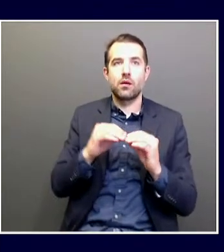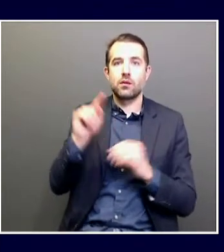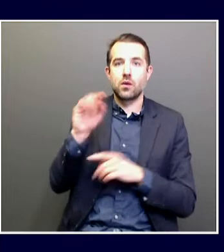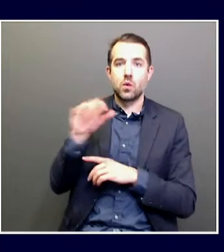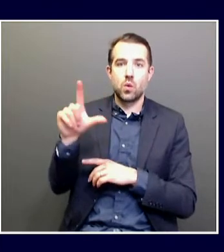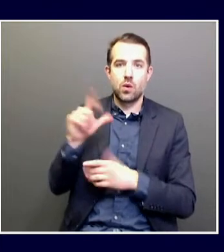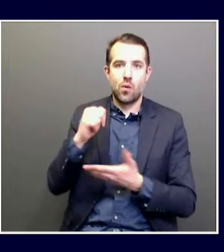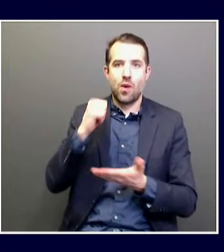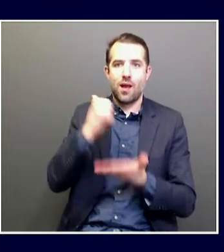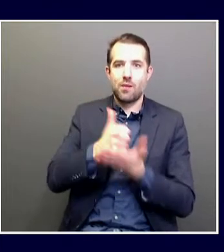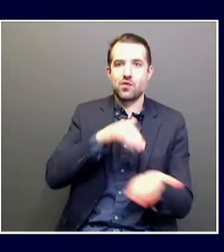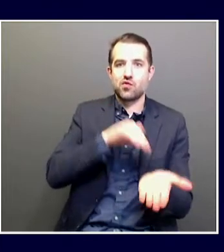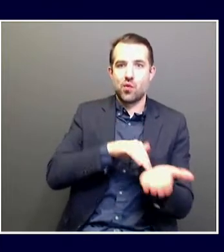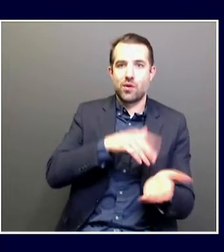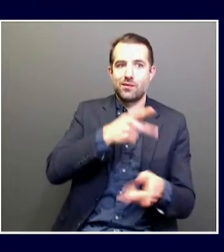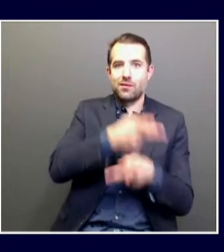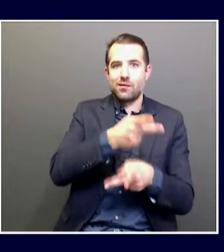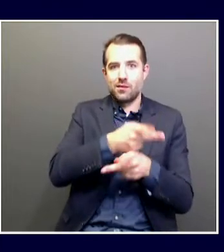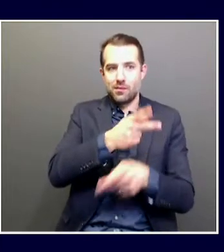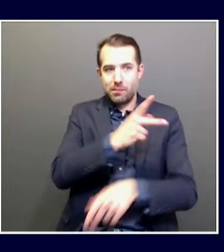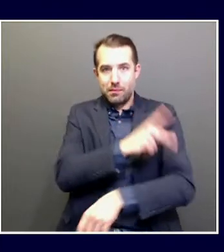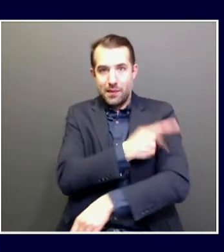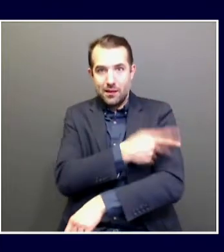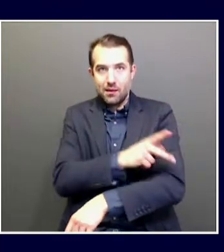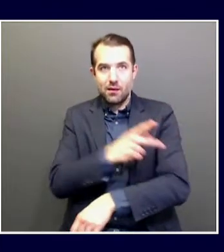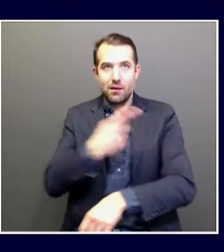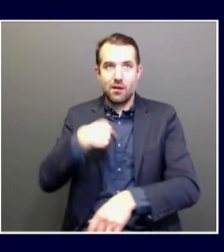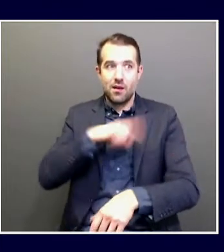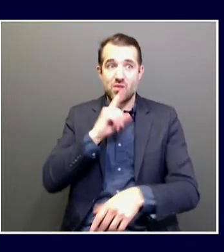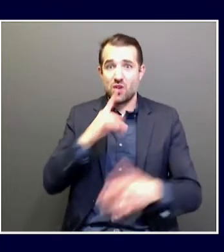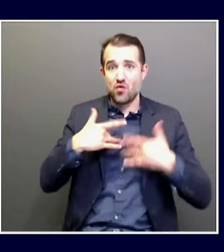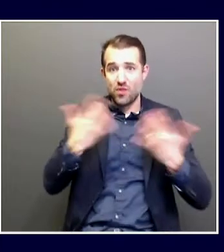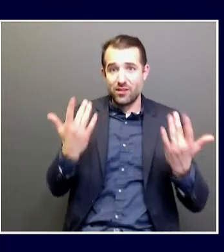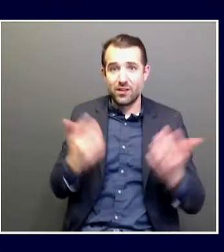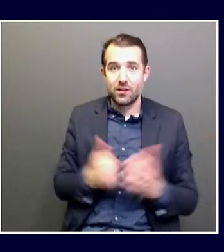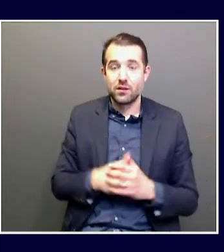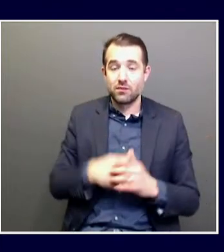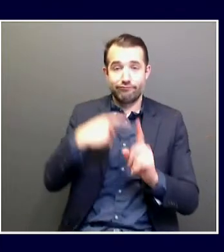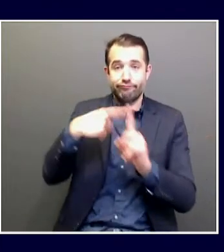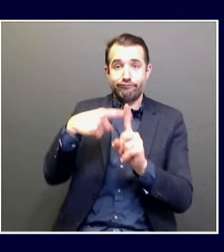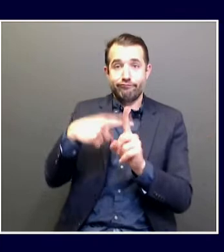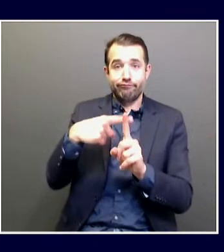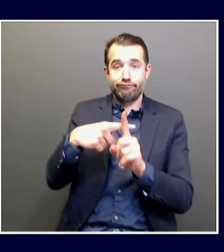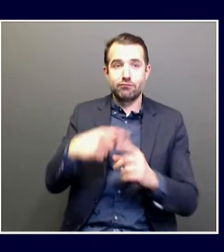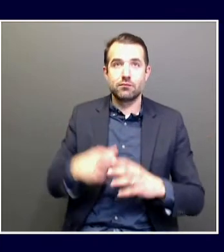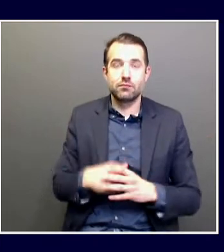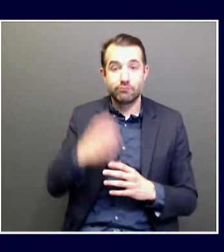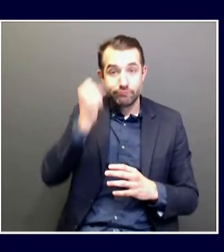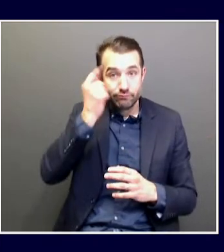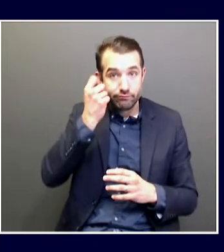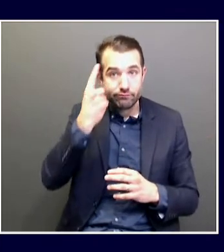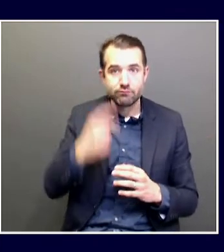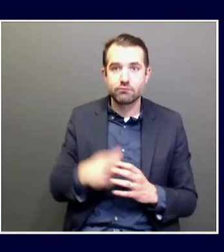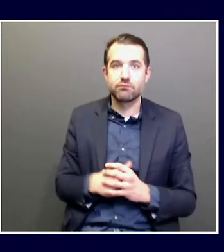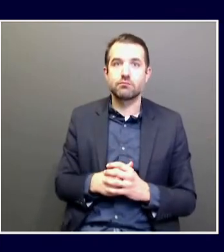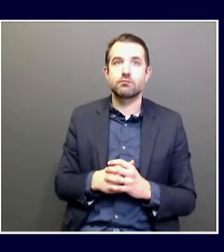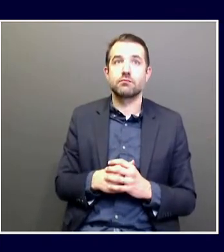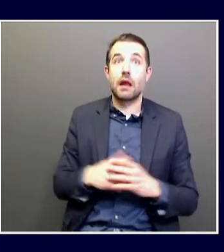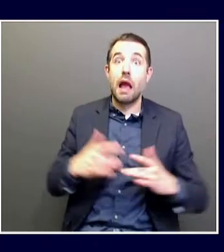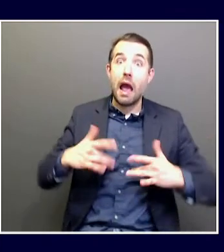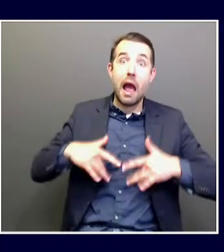COVID patients. So it is a welcome addition. But I want to temper that enthusiasm a bit.